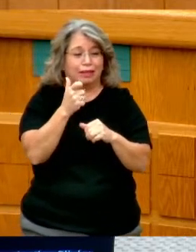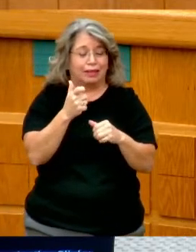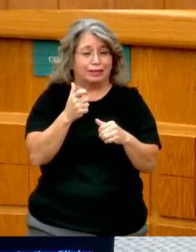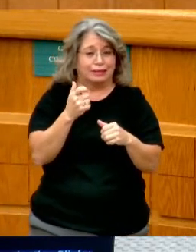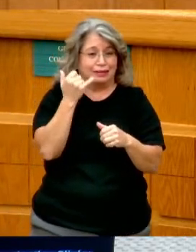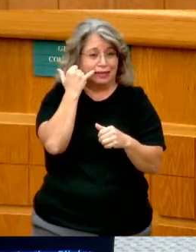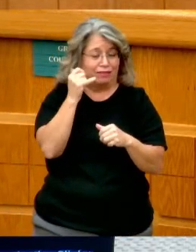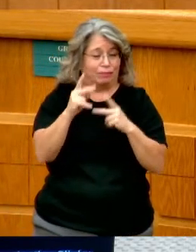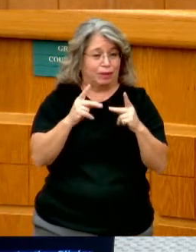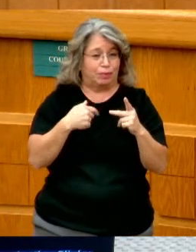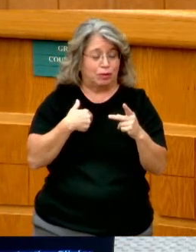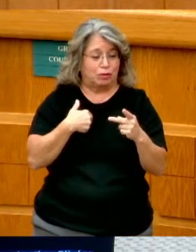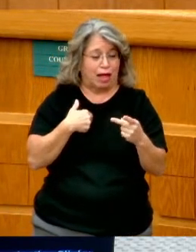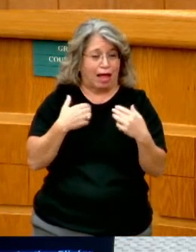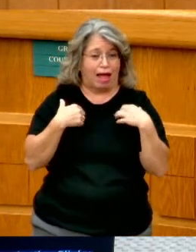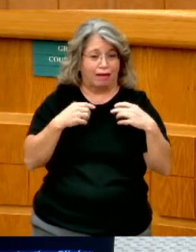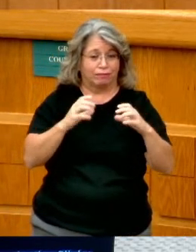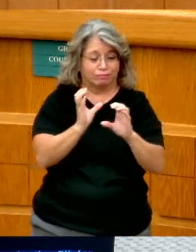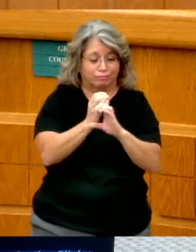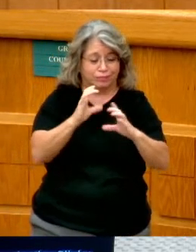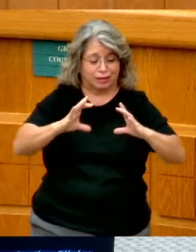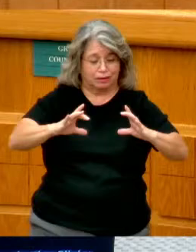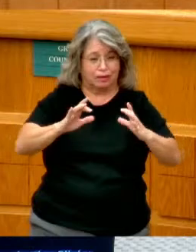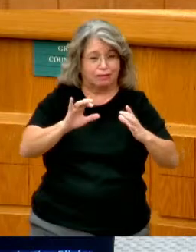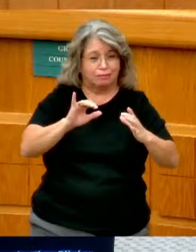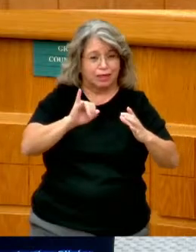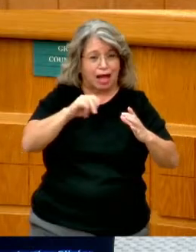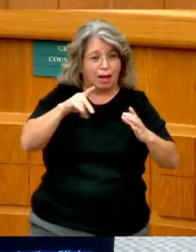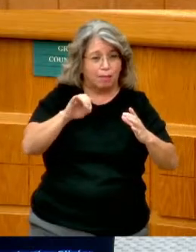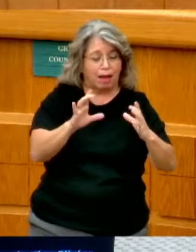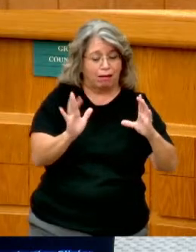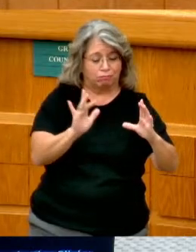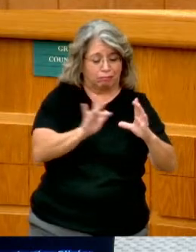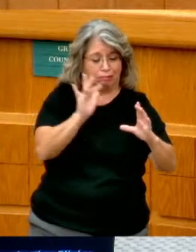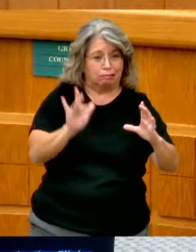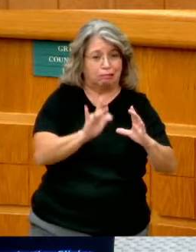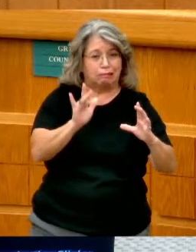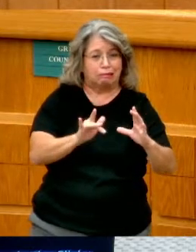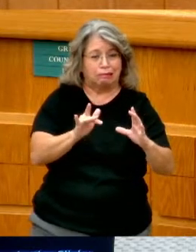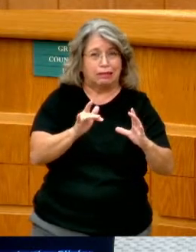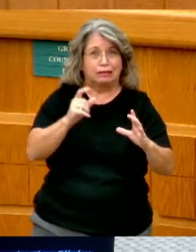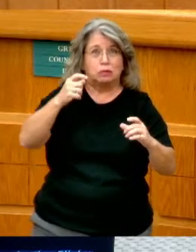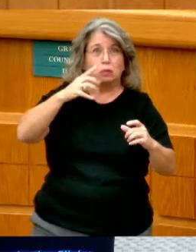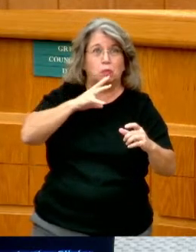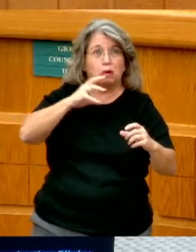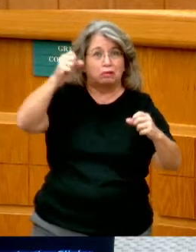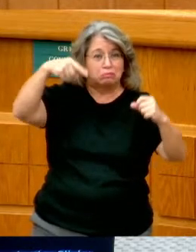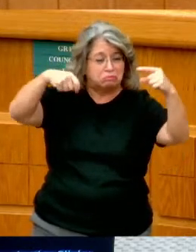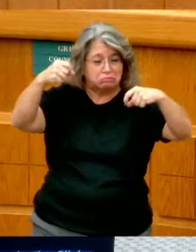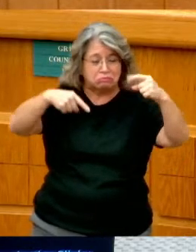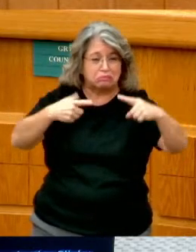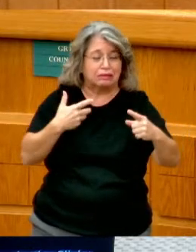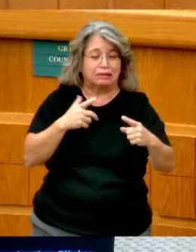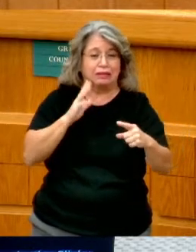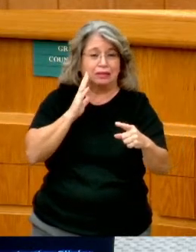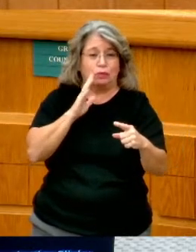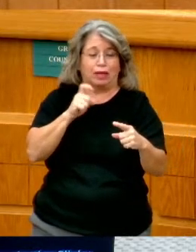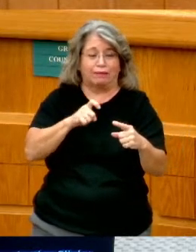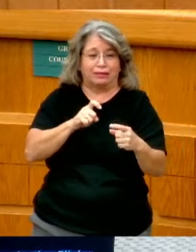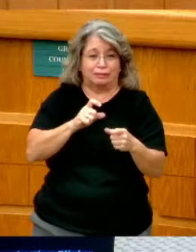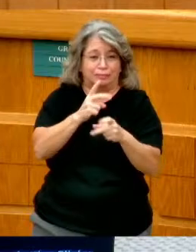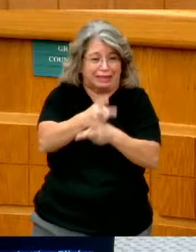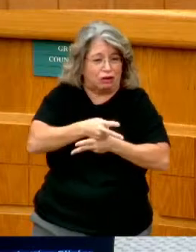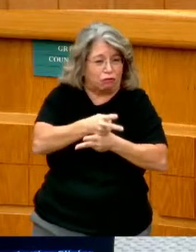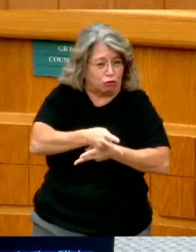the iPad, so it may be a little slower than what we anticipate, but we just ask you for patience and know that we do